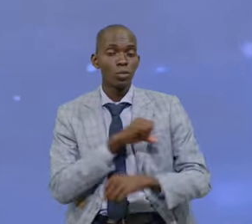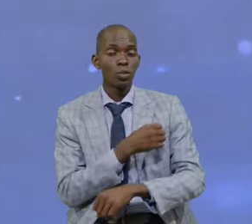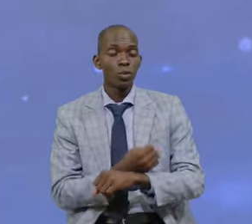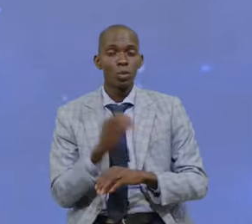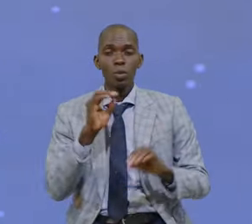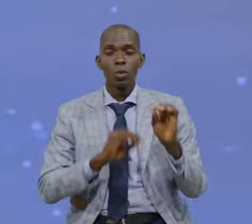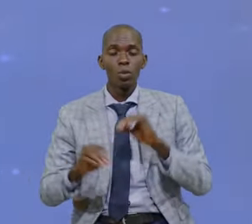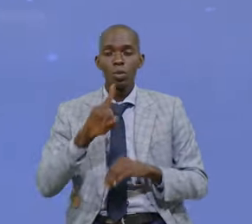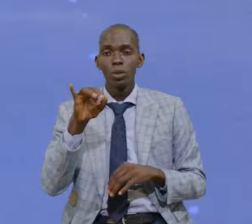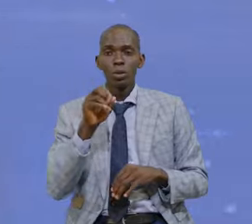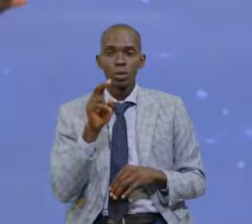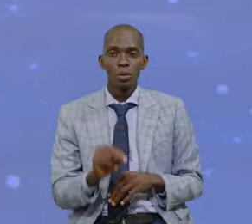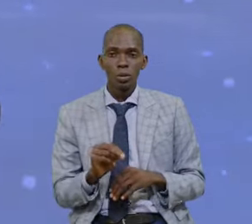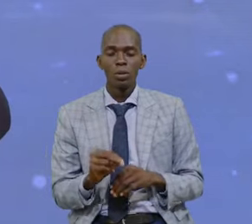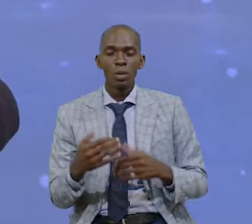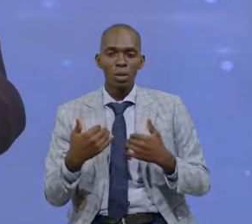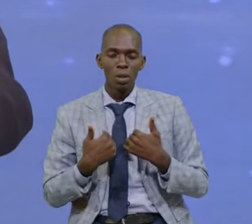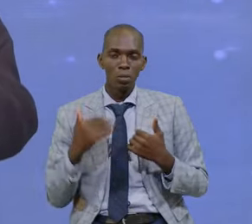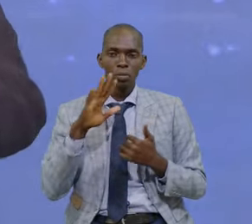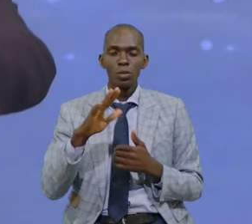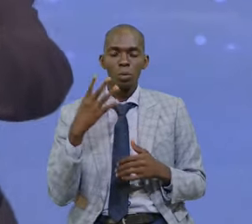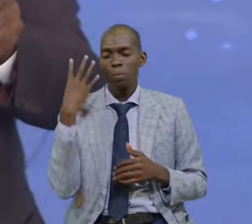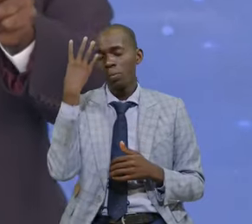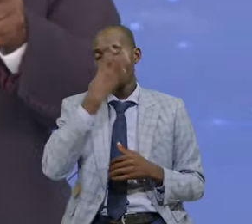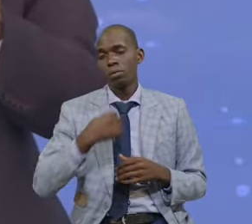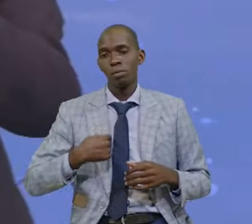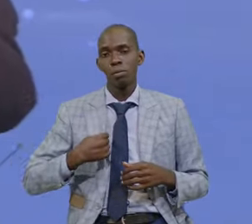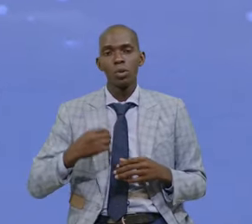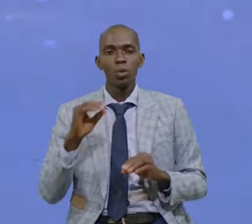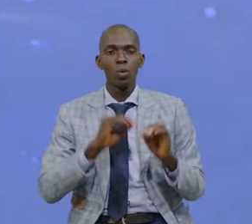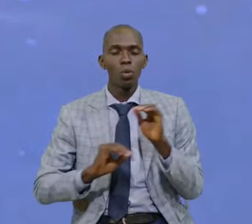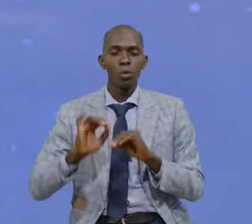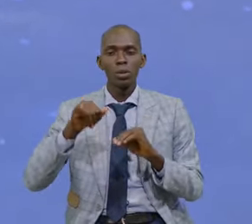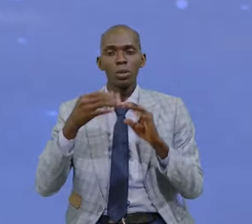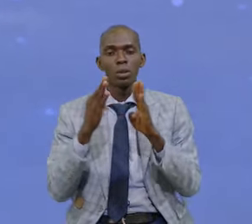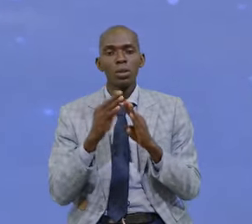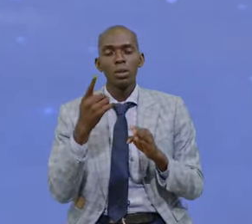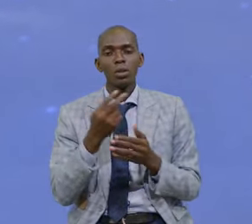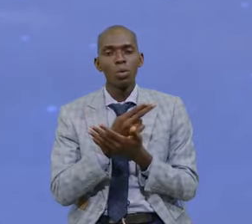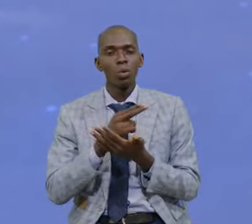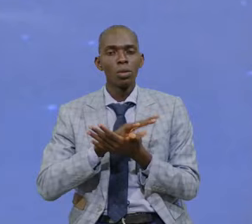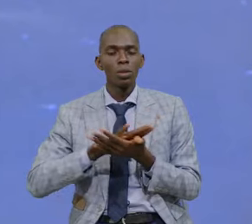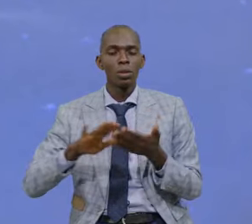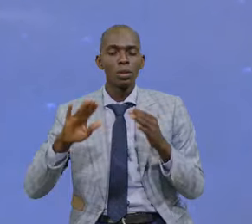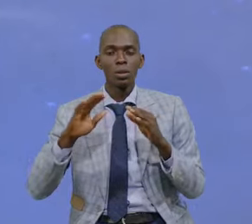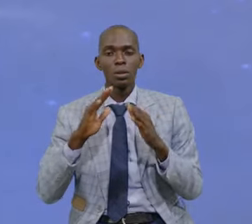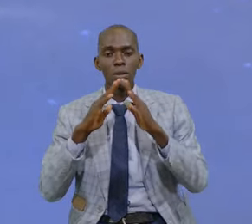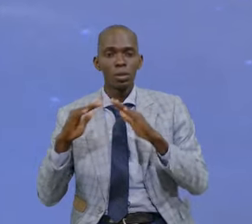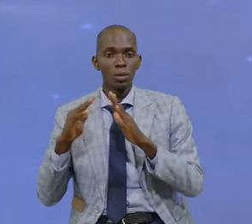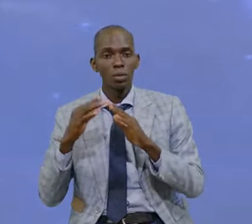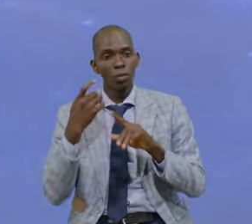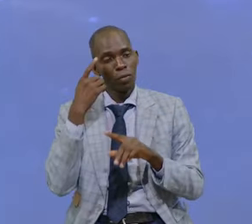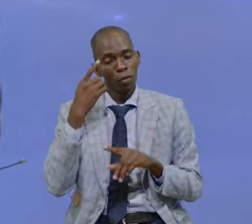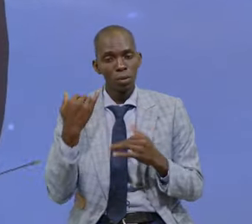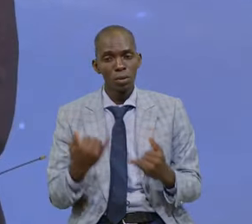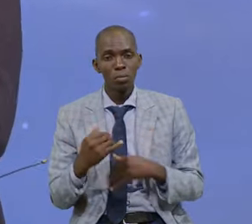thy beautiful garments, O Jerusalem, the holy city, for henceforth there